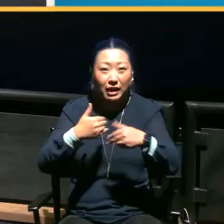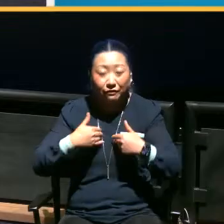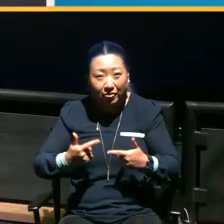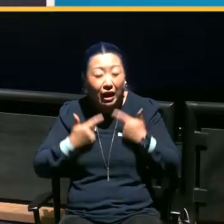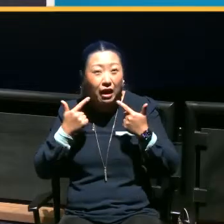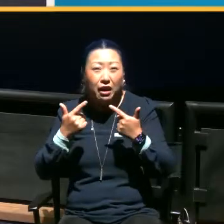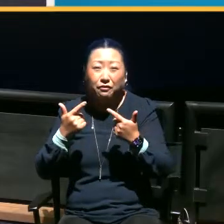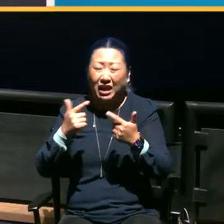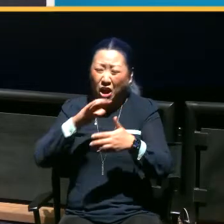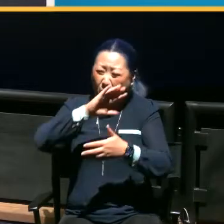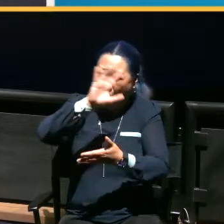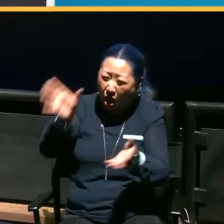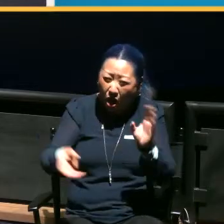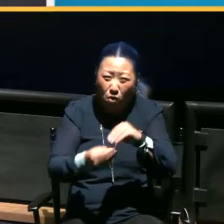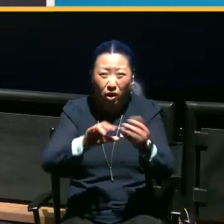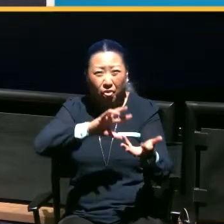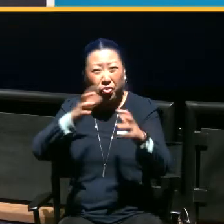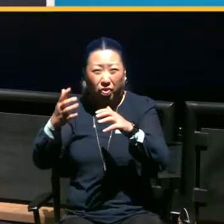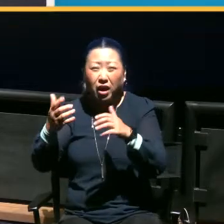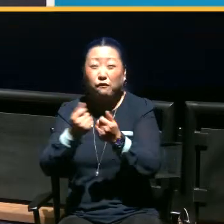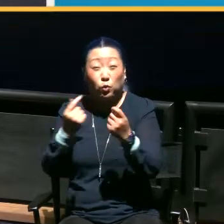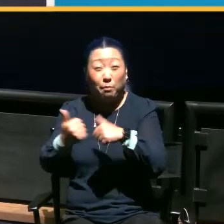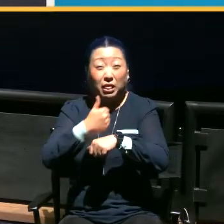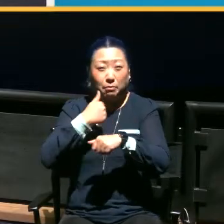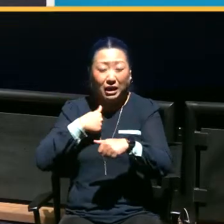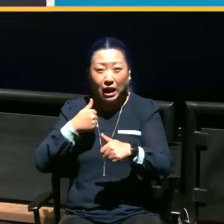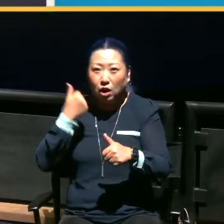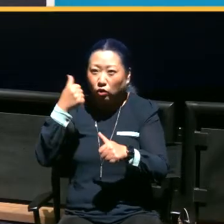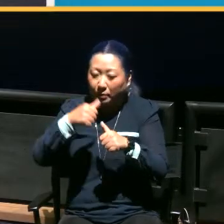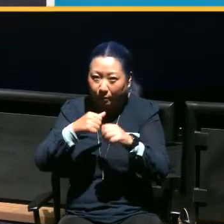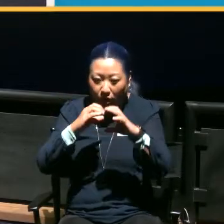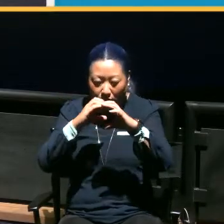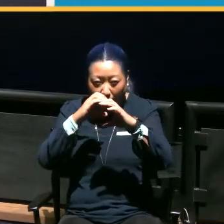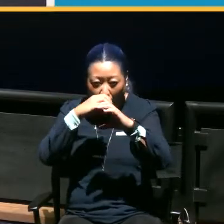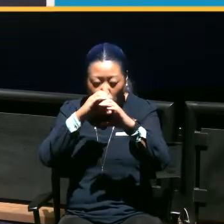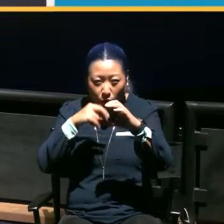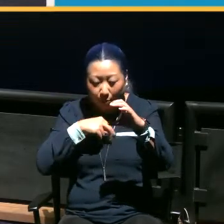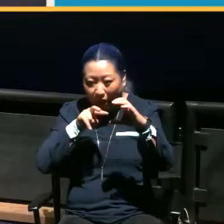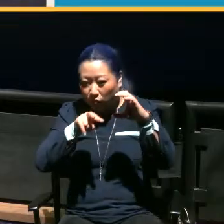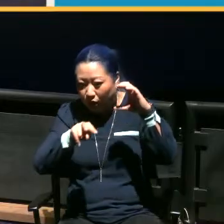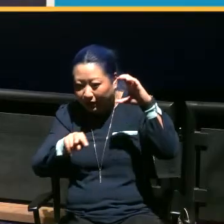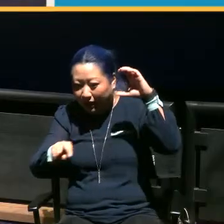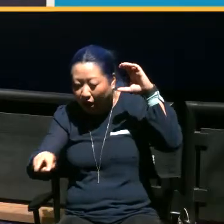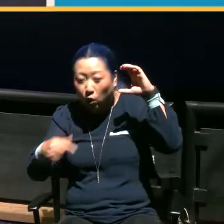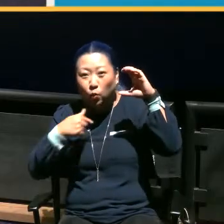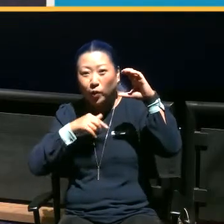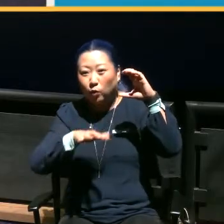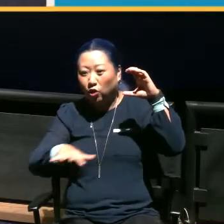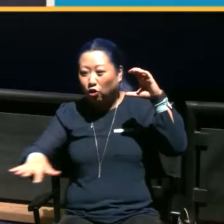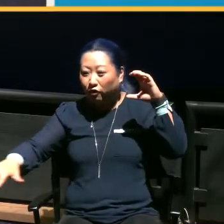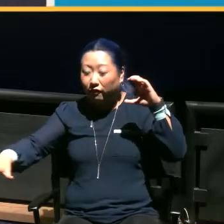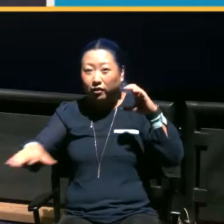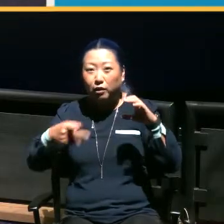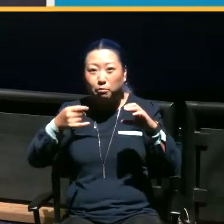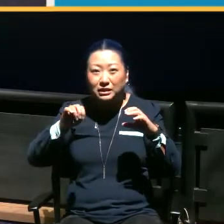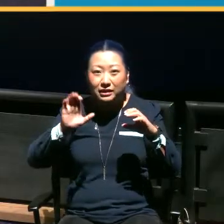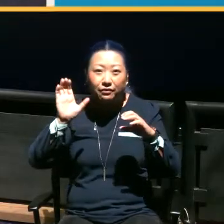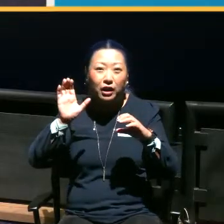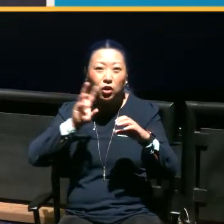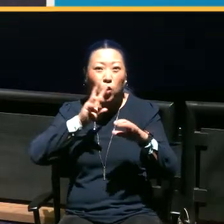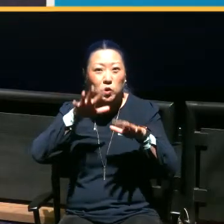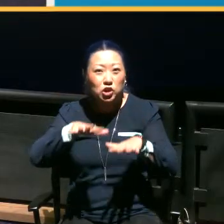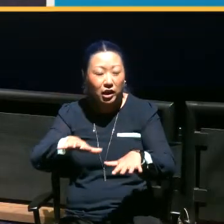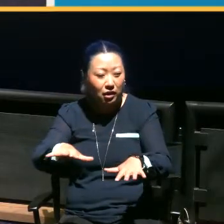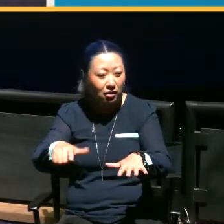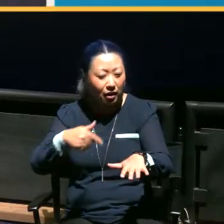thought. And I remember leaning out of the telescope and looking down, and we were over the Pacific Ocean when this happened. I remember looking down at